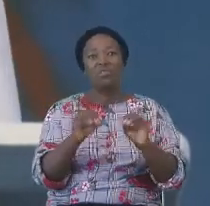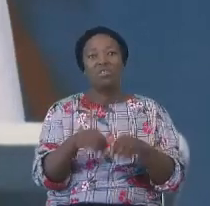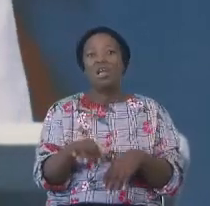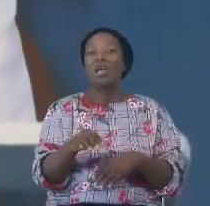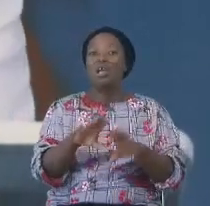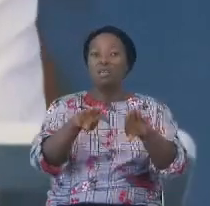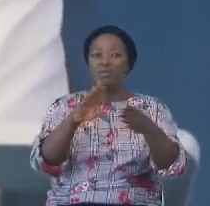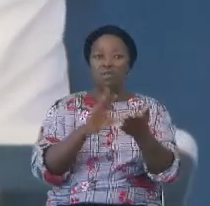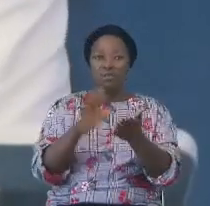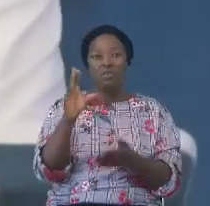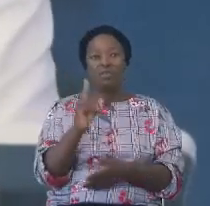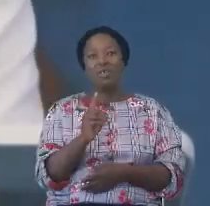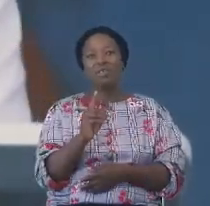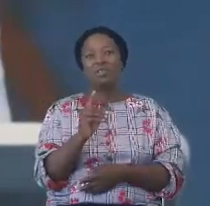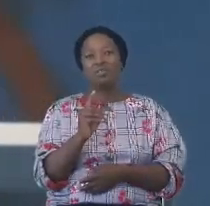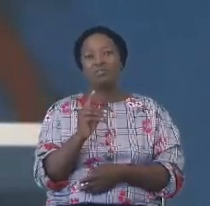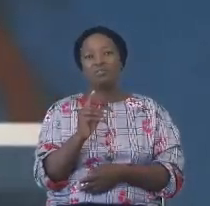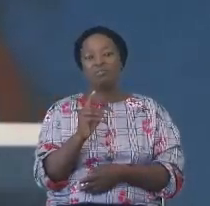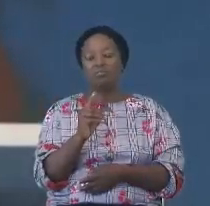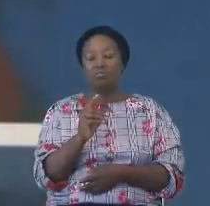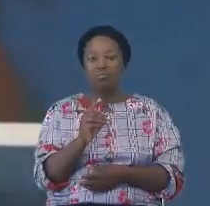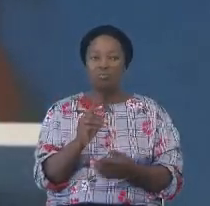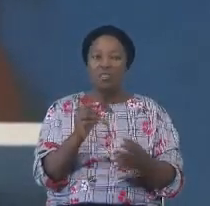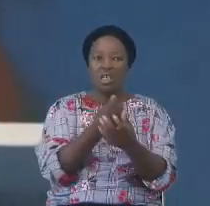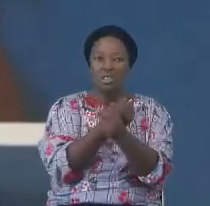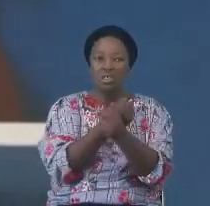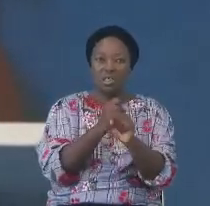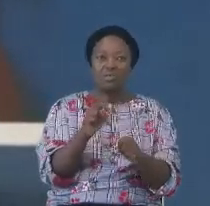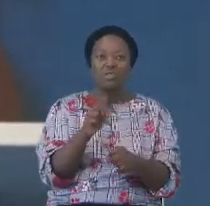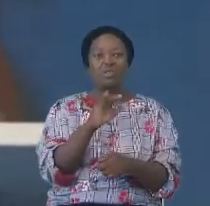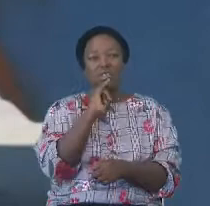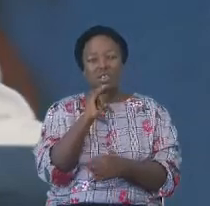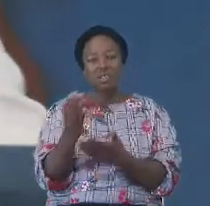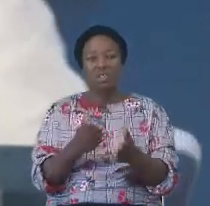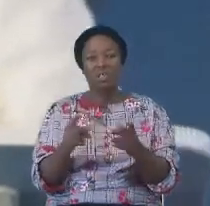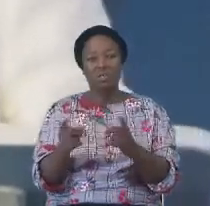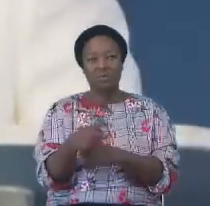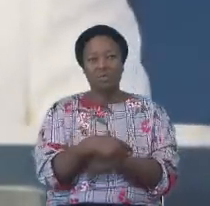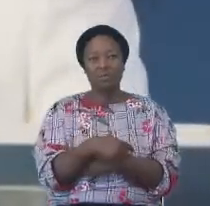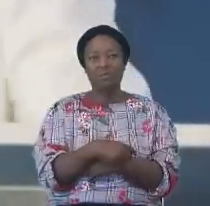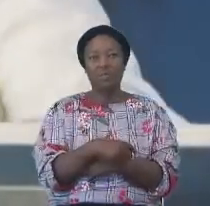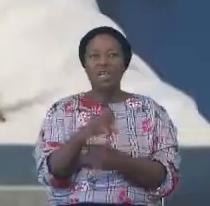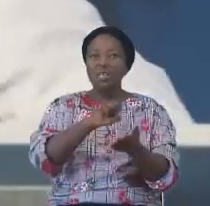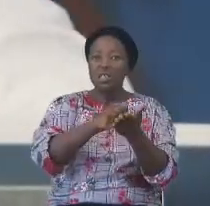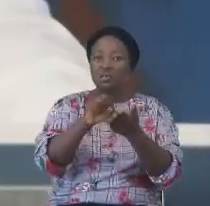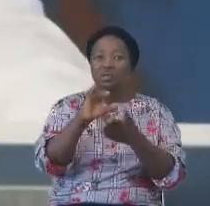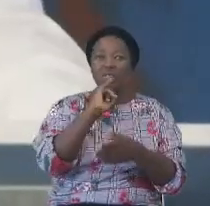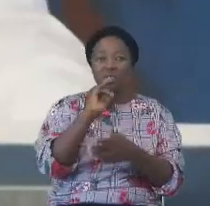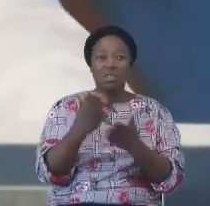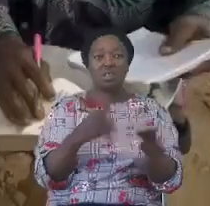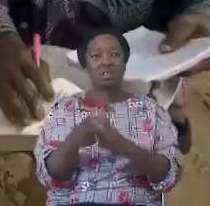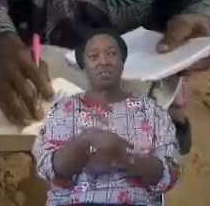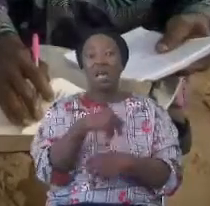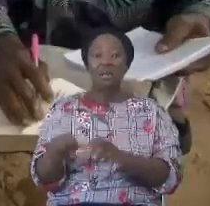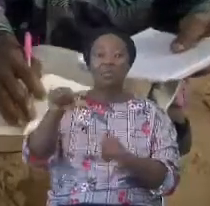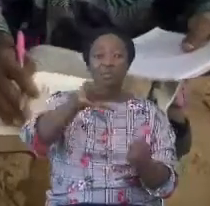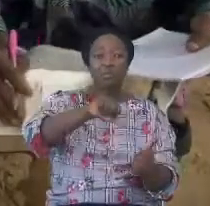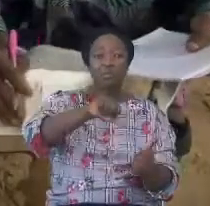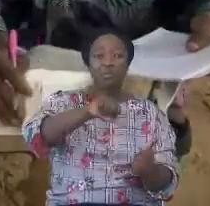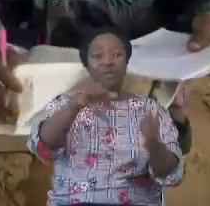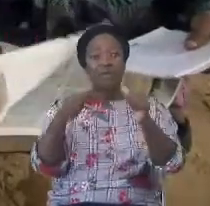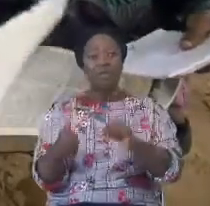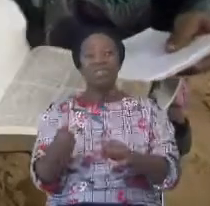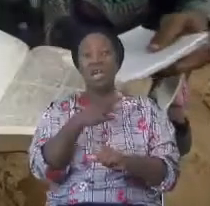that Jesus was not yet glorified. Salvation is available today.